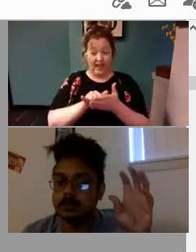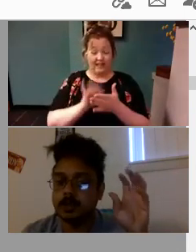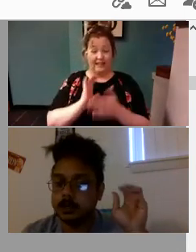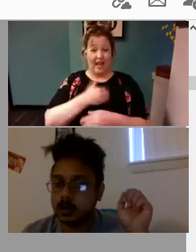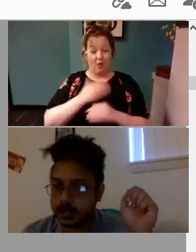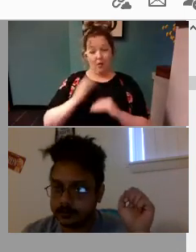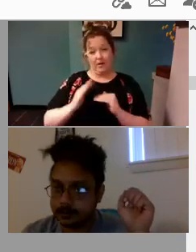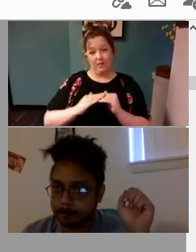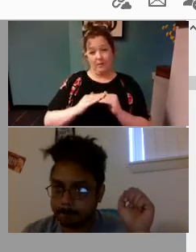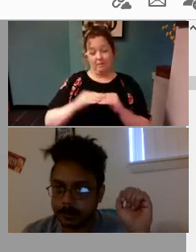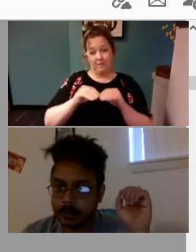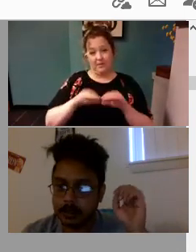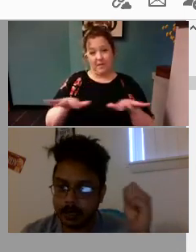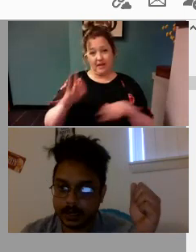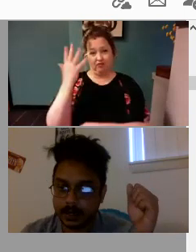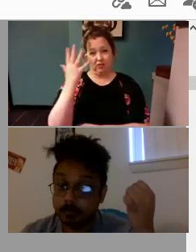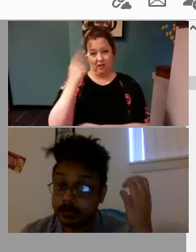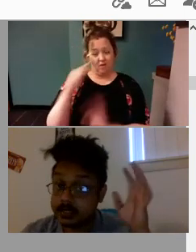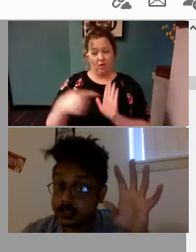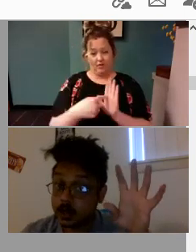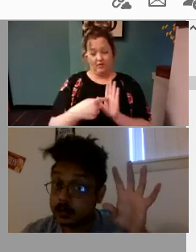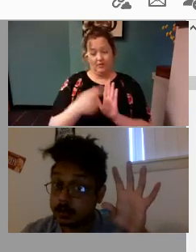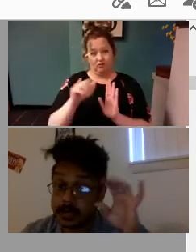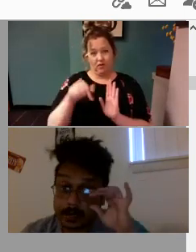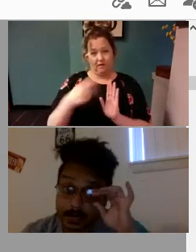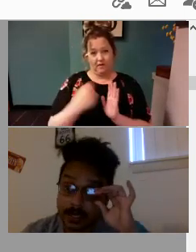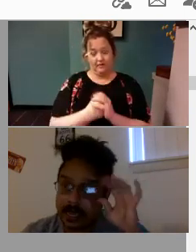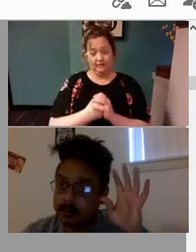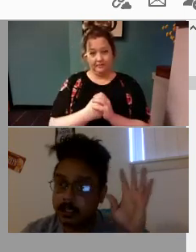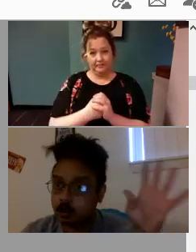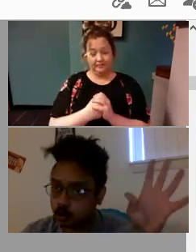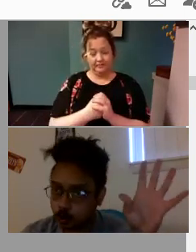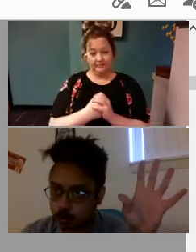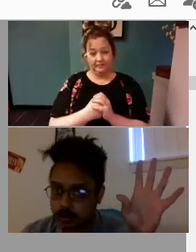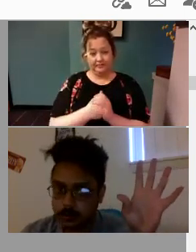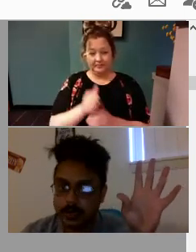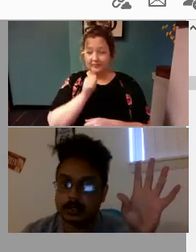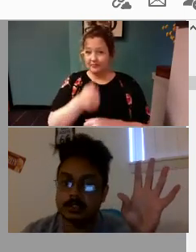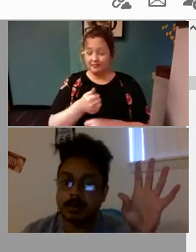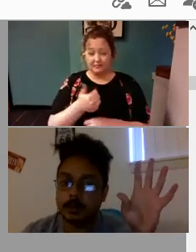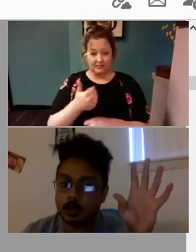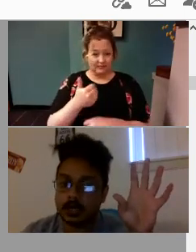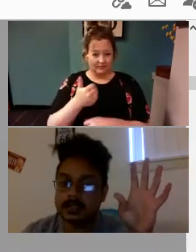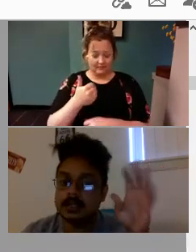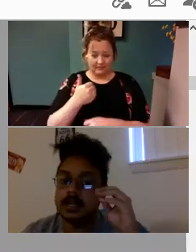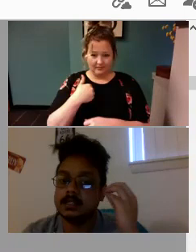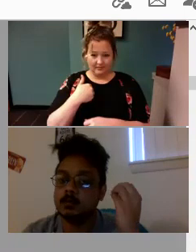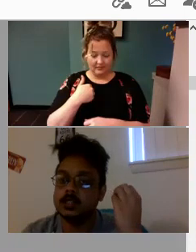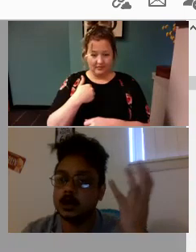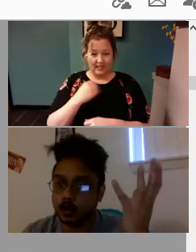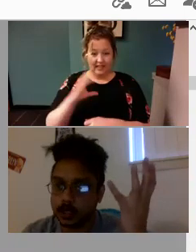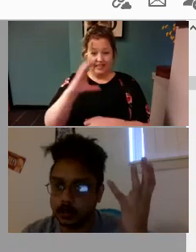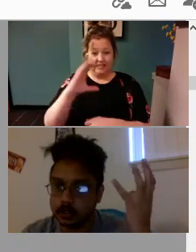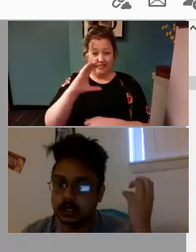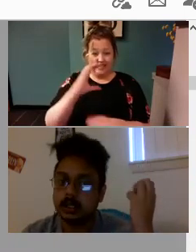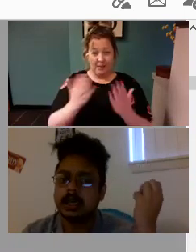tree for this particular graph. Again, this does not technically have any root node, right? This might look like C has the